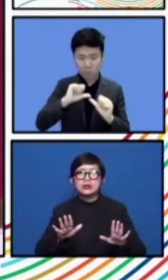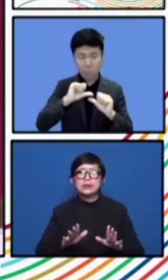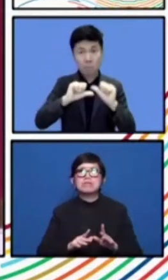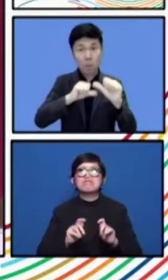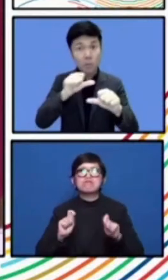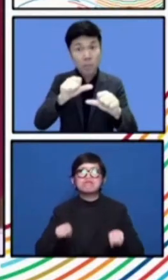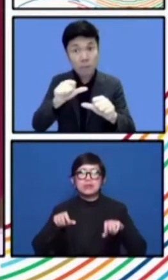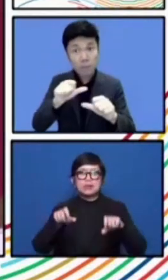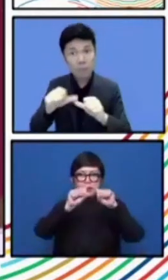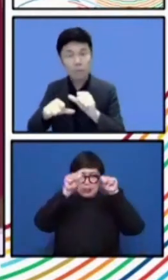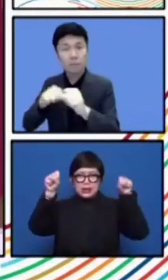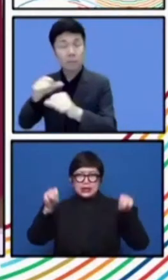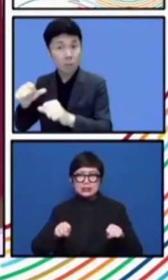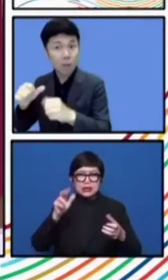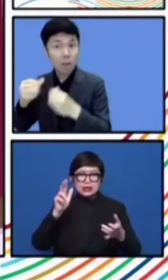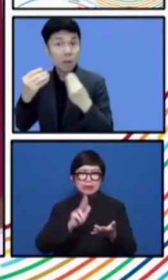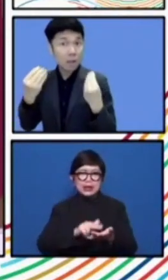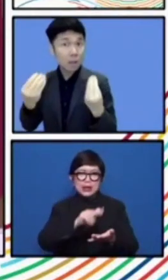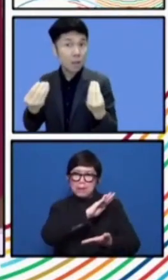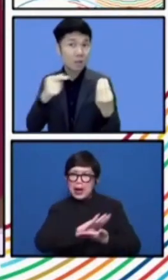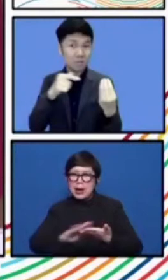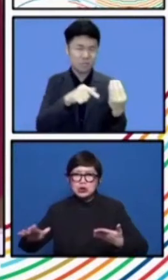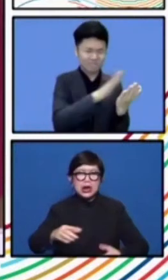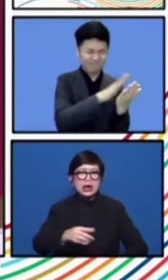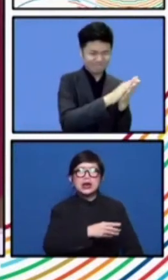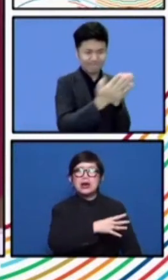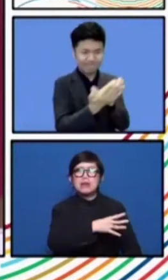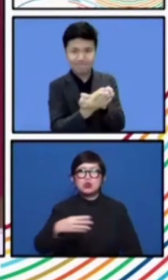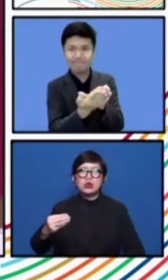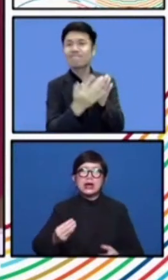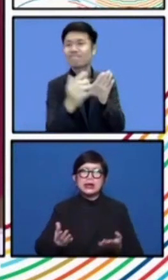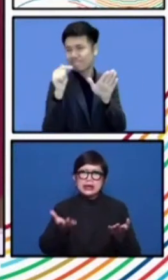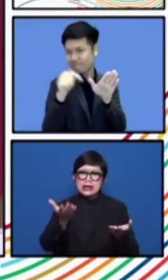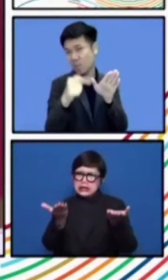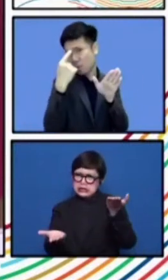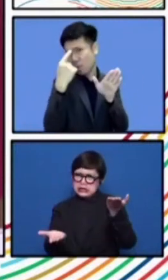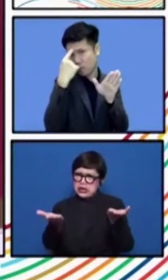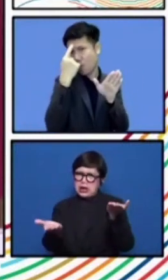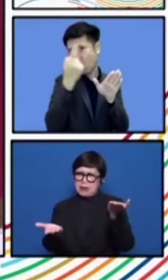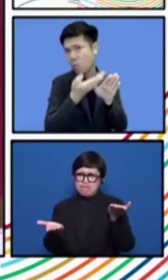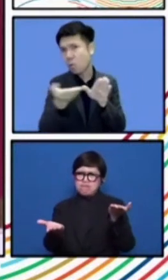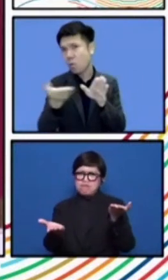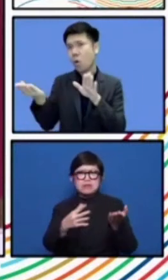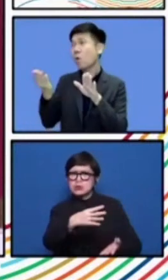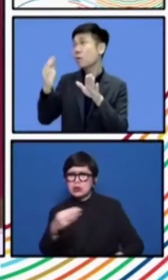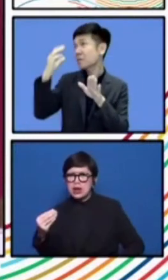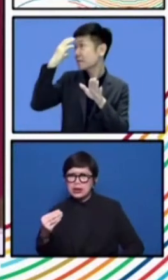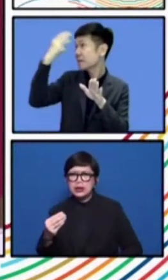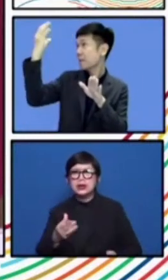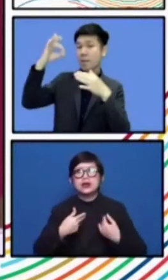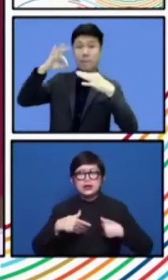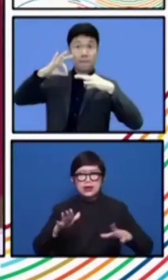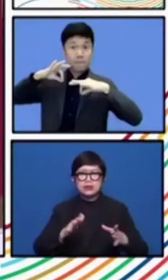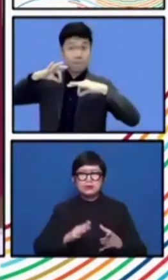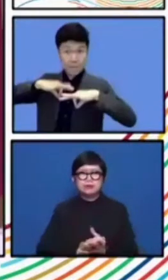forms of implementing gaps to enable close Ministry called coordinations